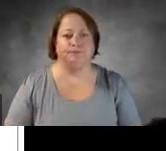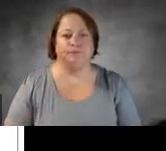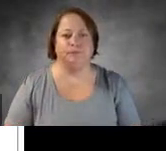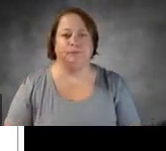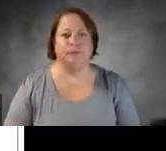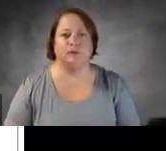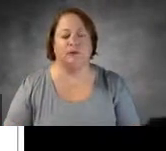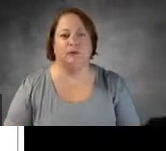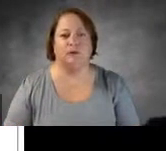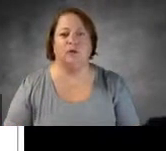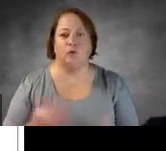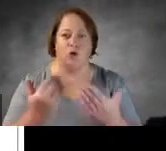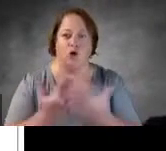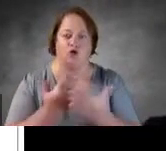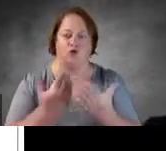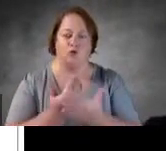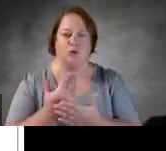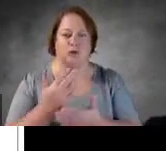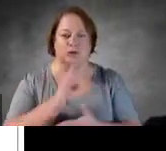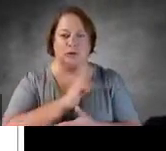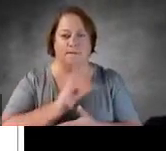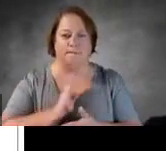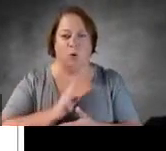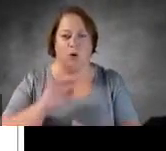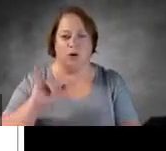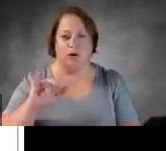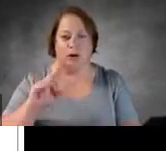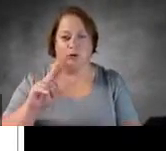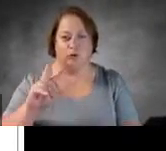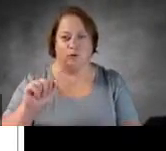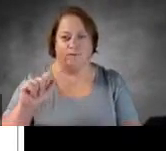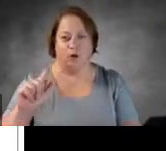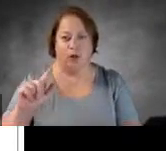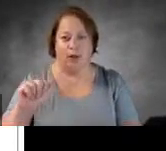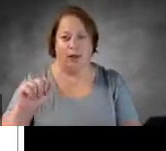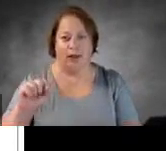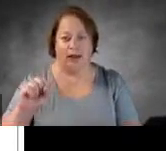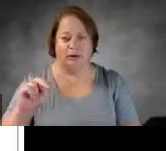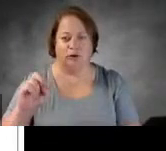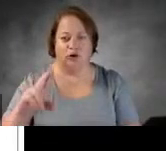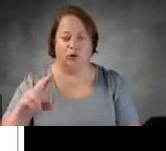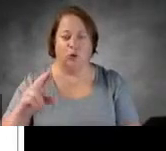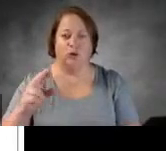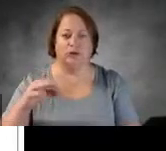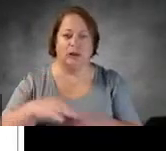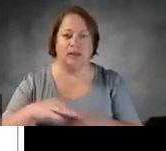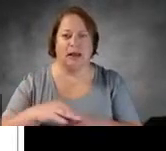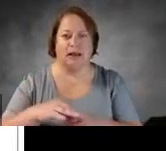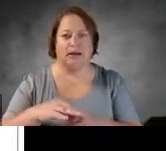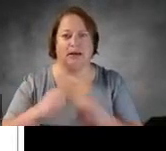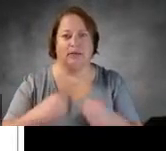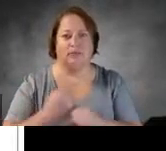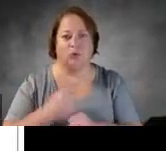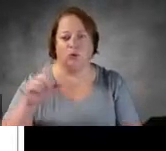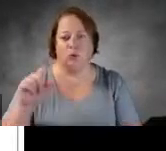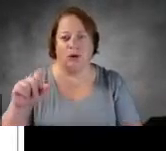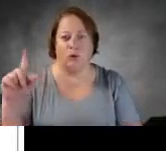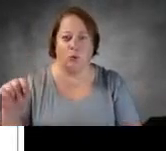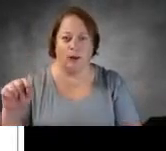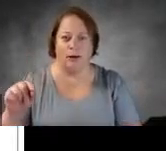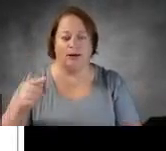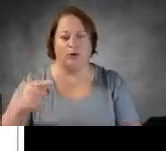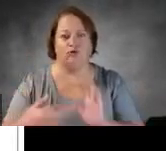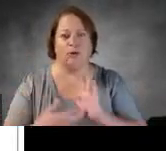One of our newest board members, Dr. Yuval Asner. Dr. Asner was elected to SSD Board of Education in 2020, and